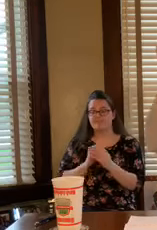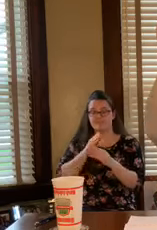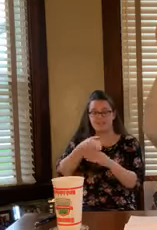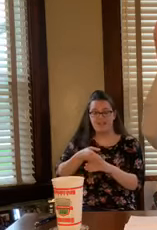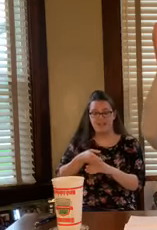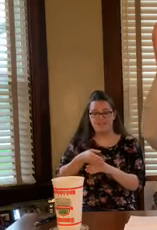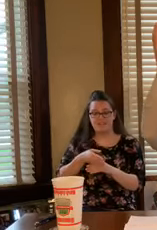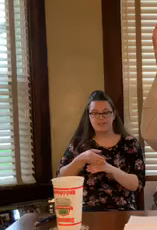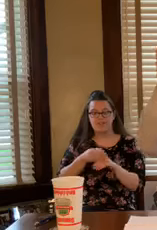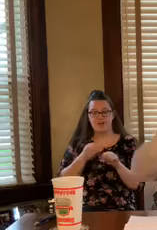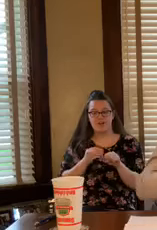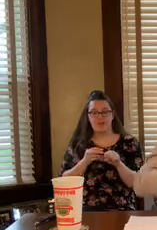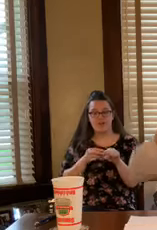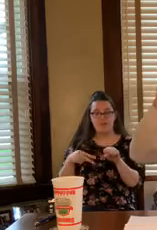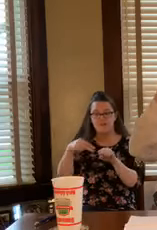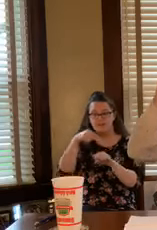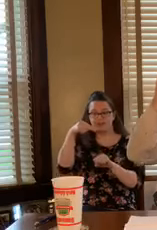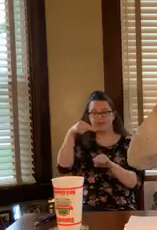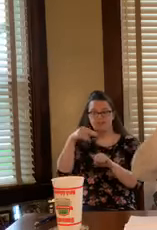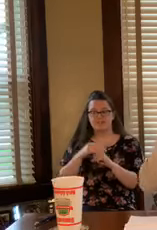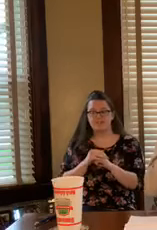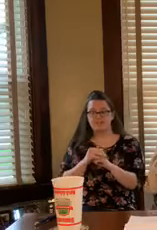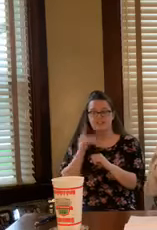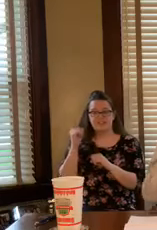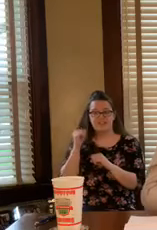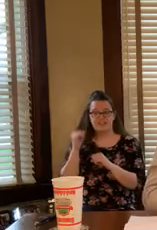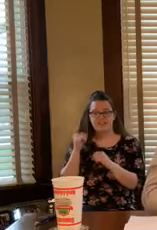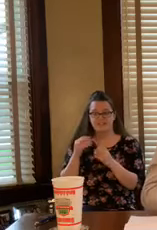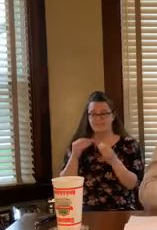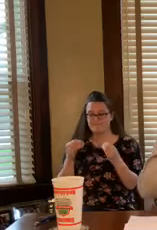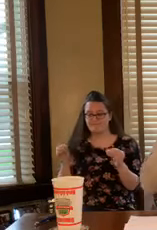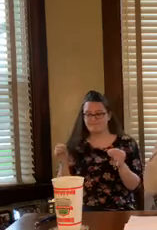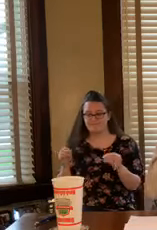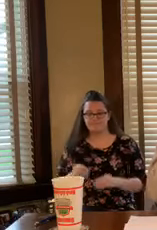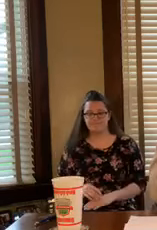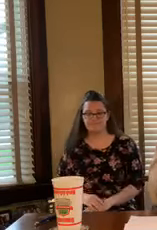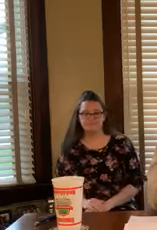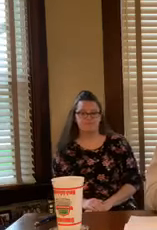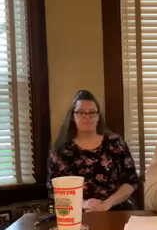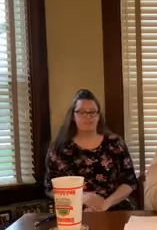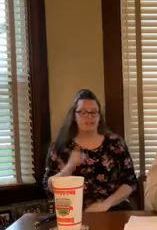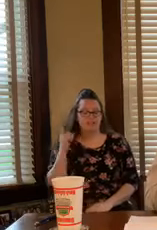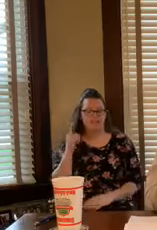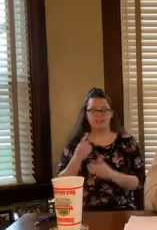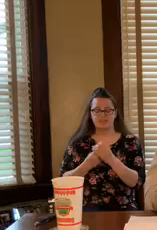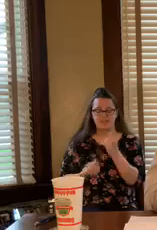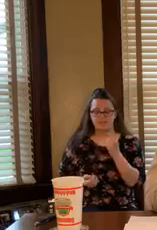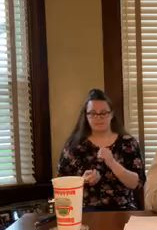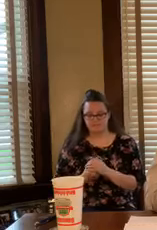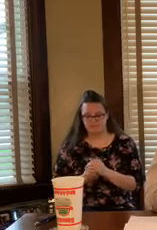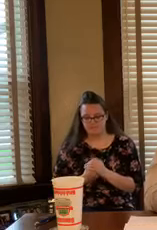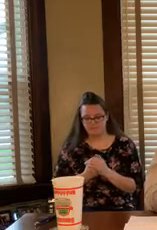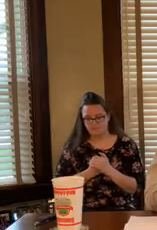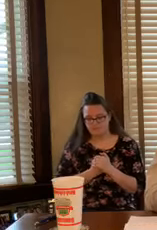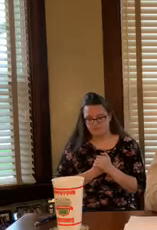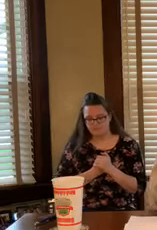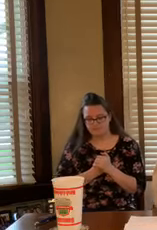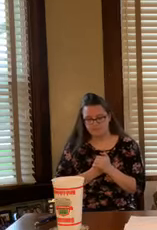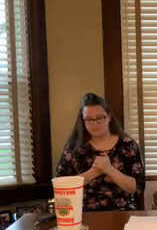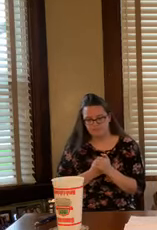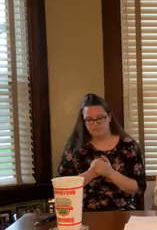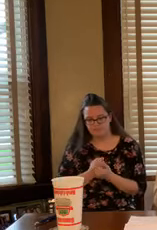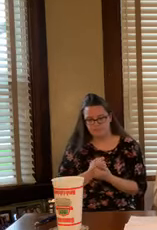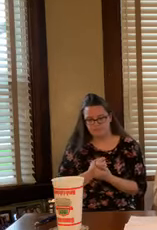already gone back into heaven. He's been gone, and he told them to go to Jerusalem and tarry there until they are endued with power from on